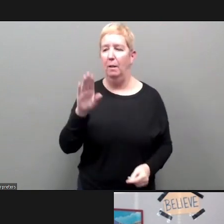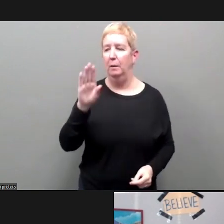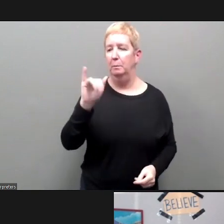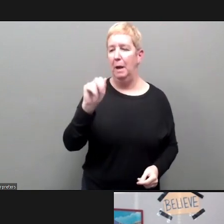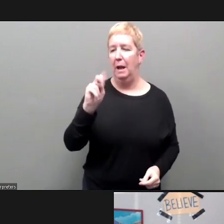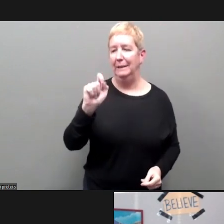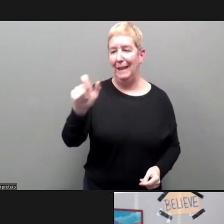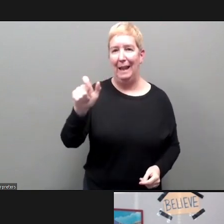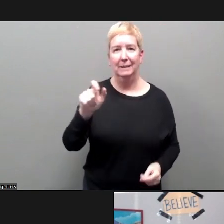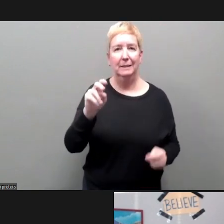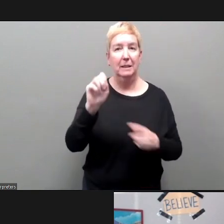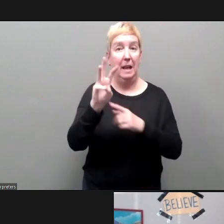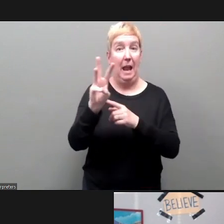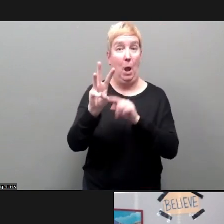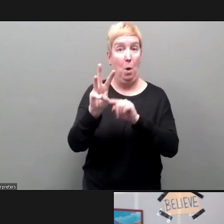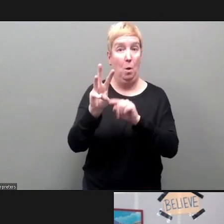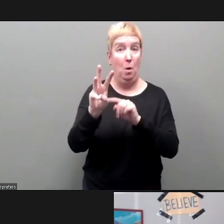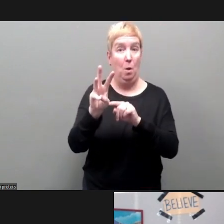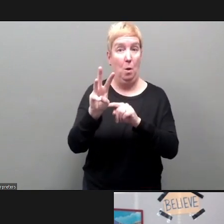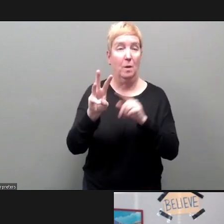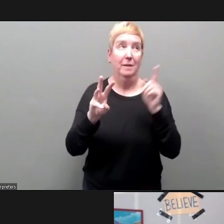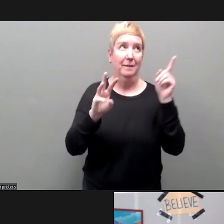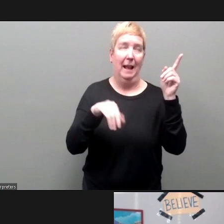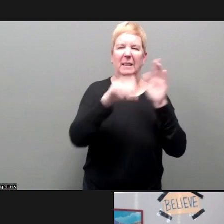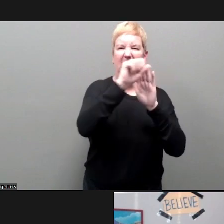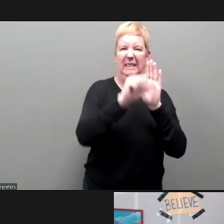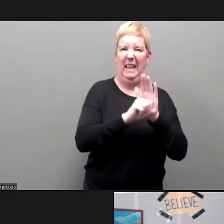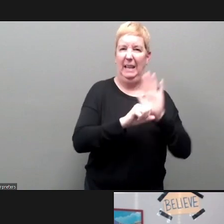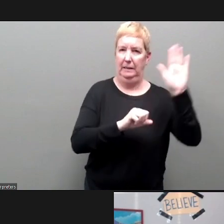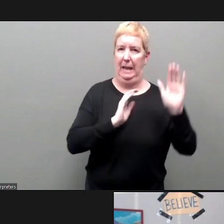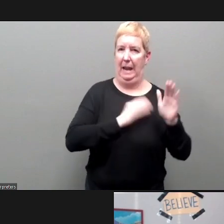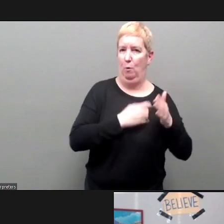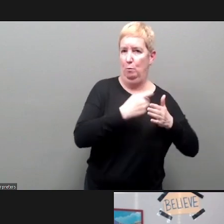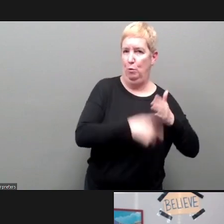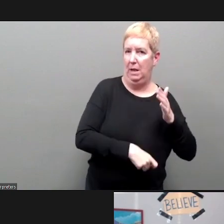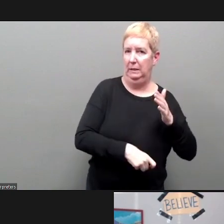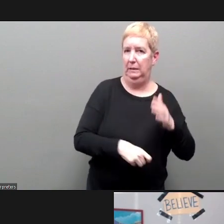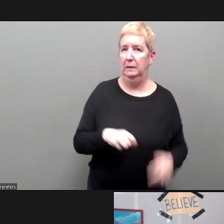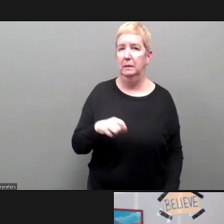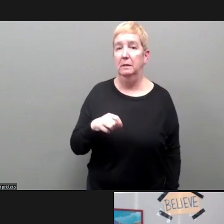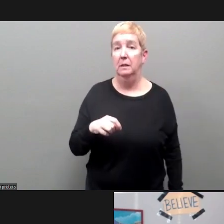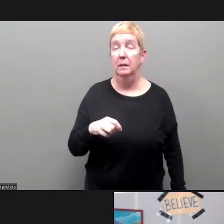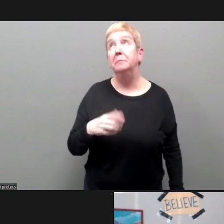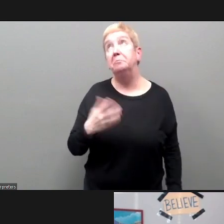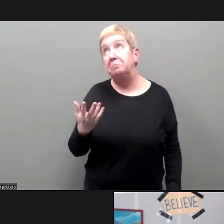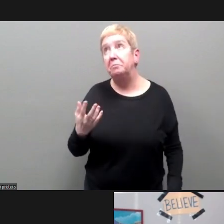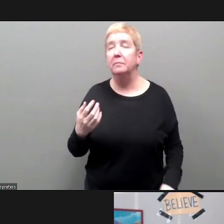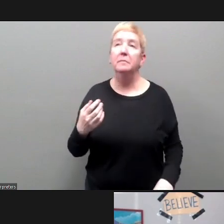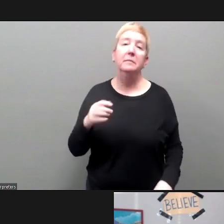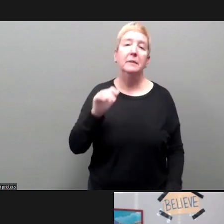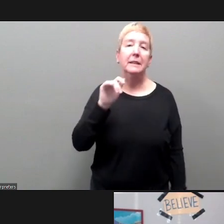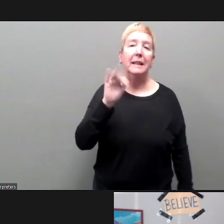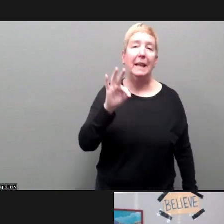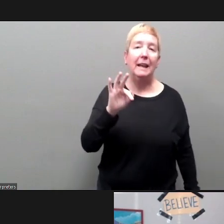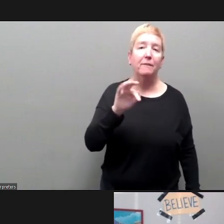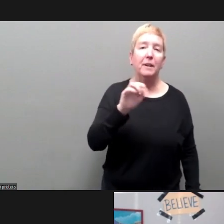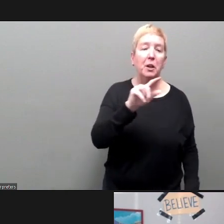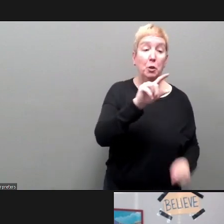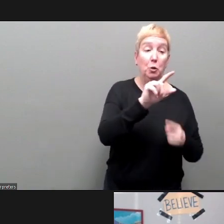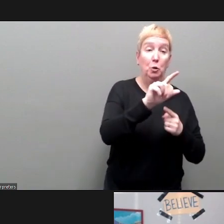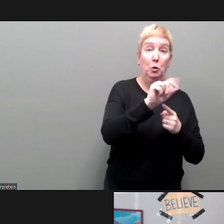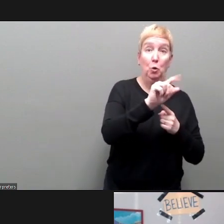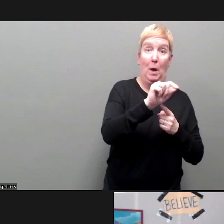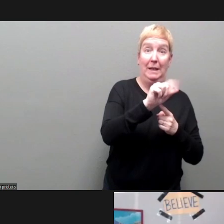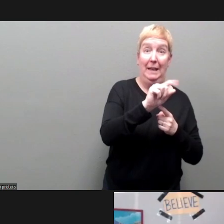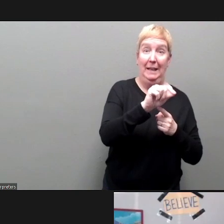cards, at least that's the state's price. You know, I think, for example, 20 of those would be way more effective than